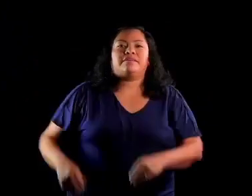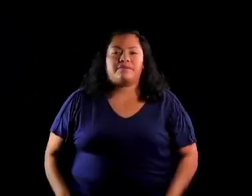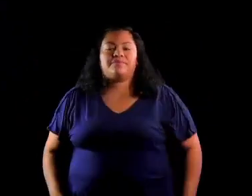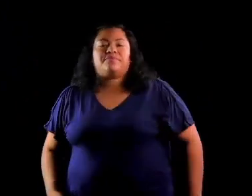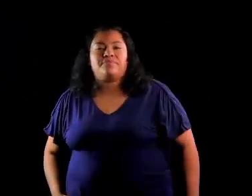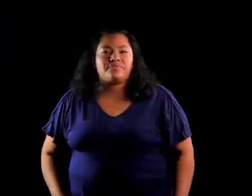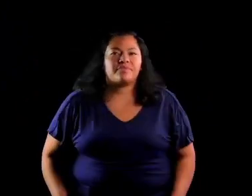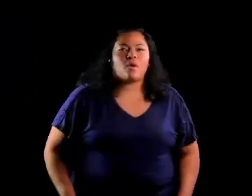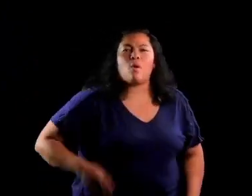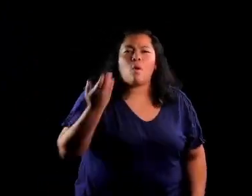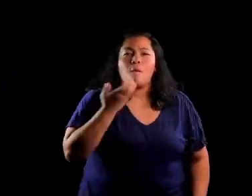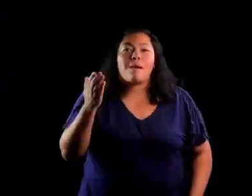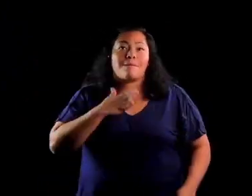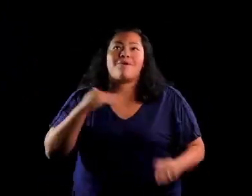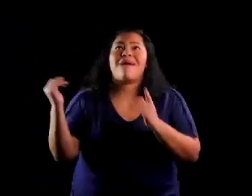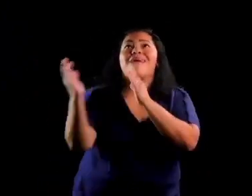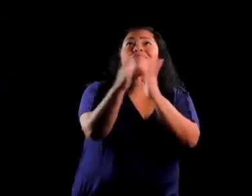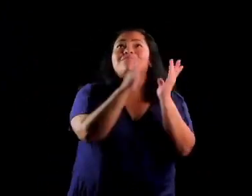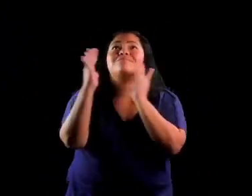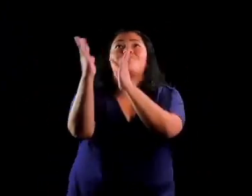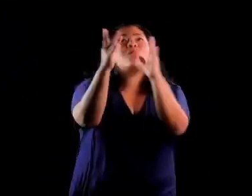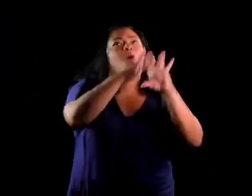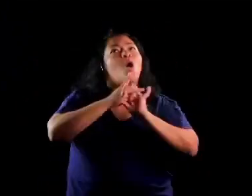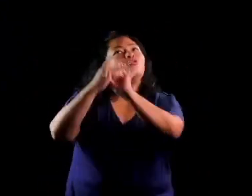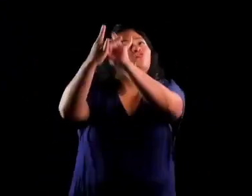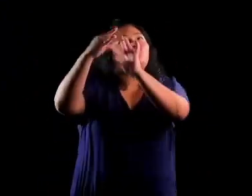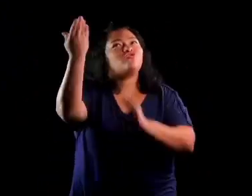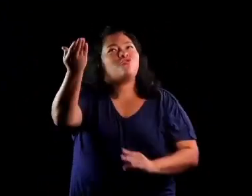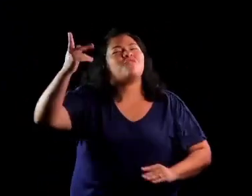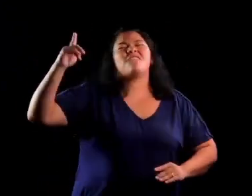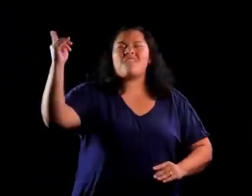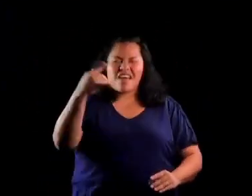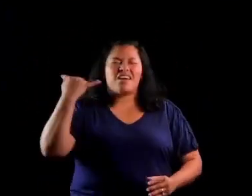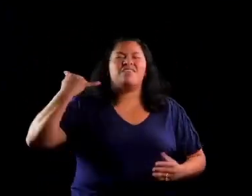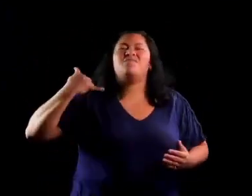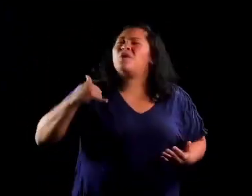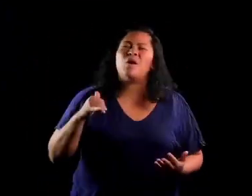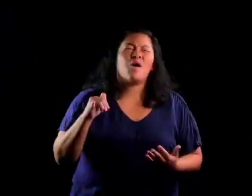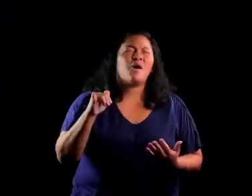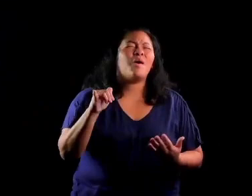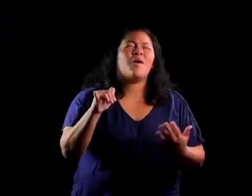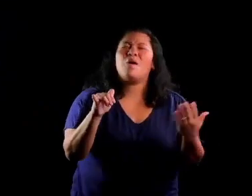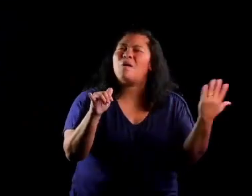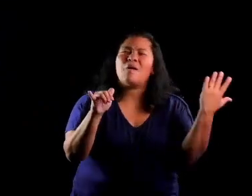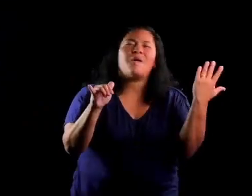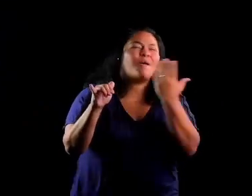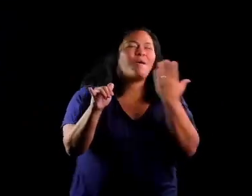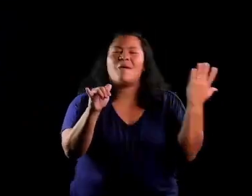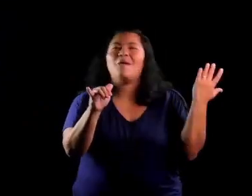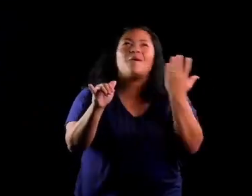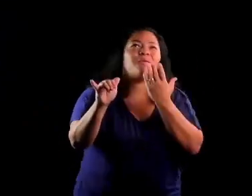heaven. Oh, my praise belongs to you forever.